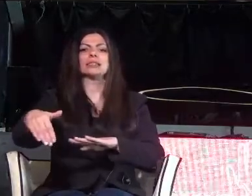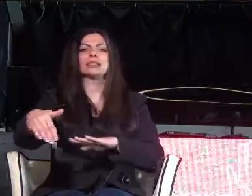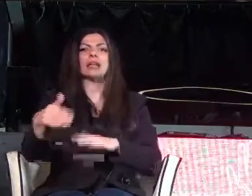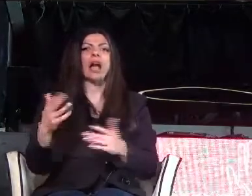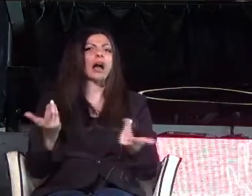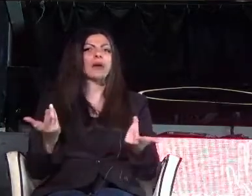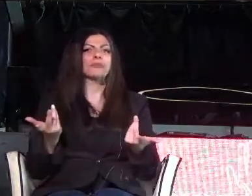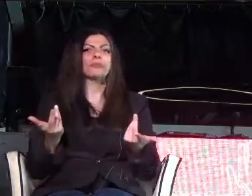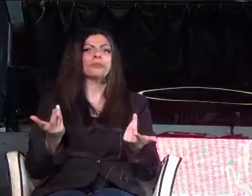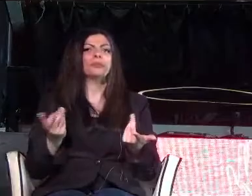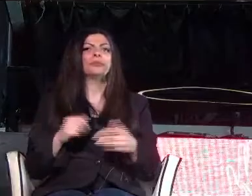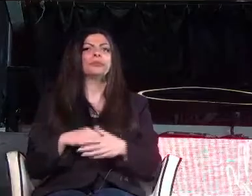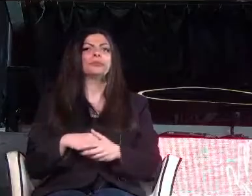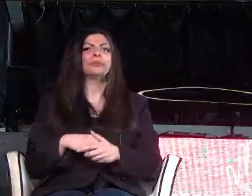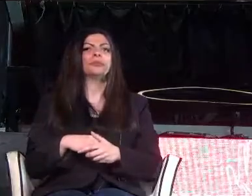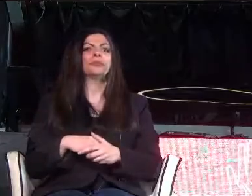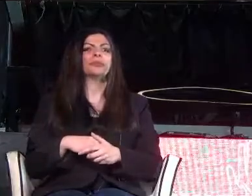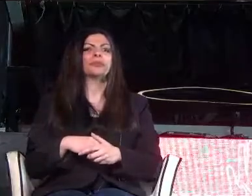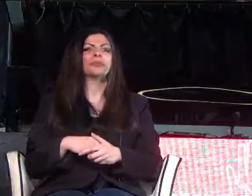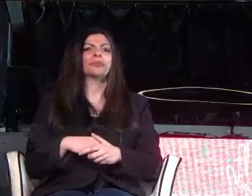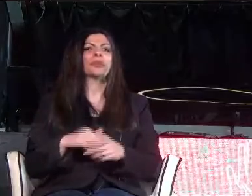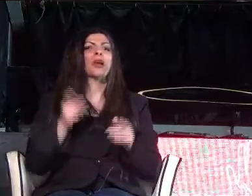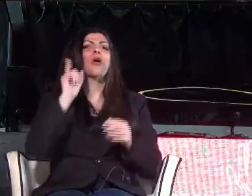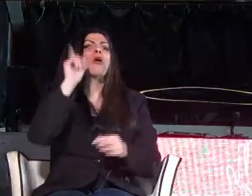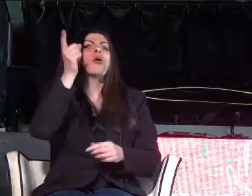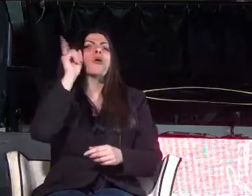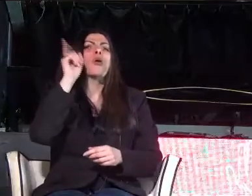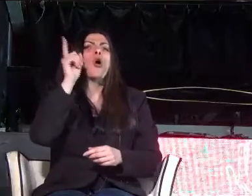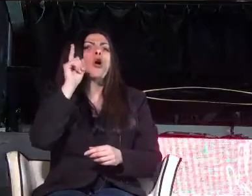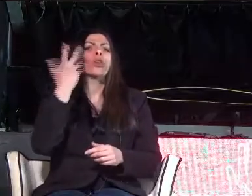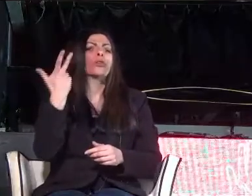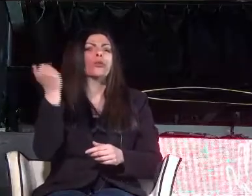mother, or the Bulgarian state.